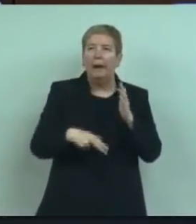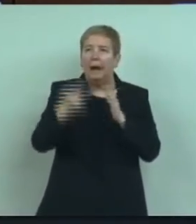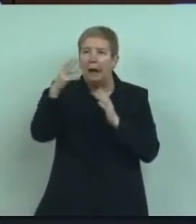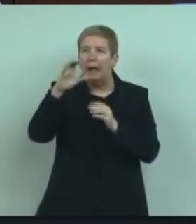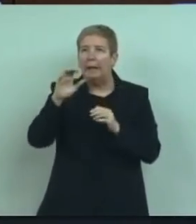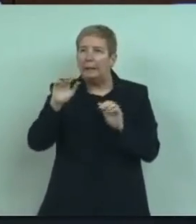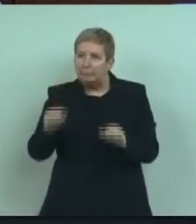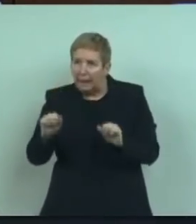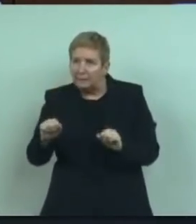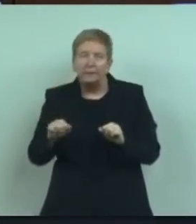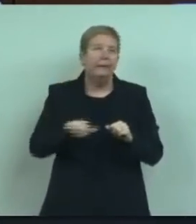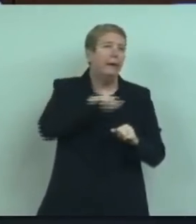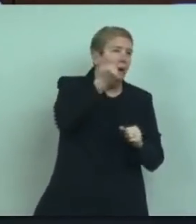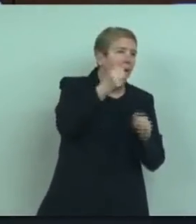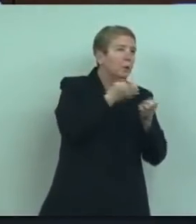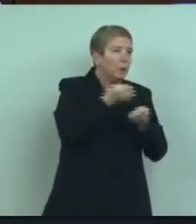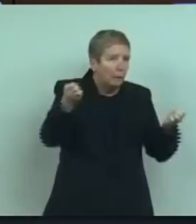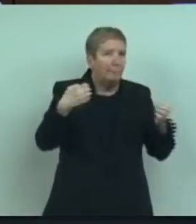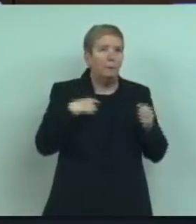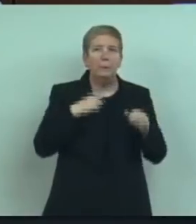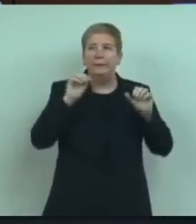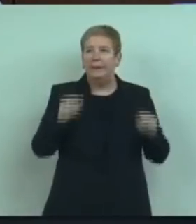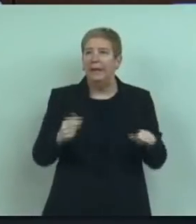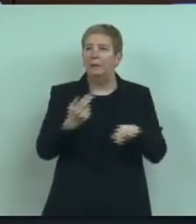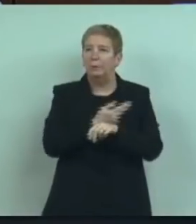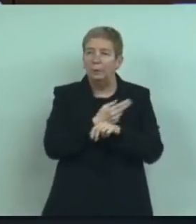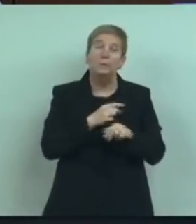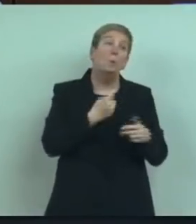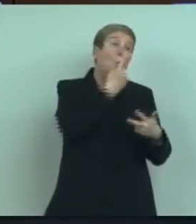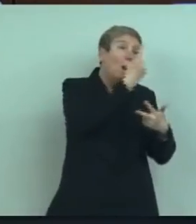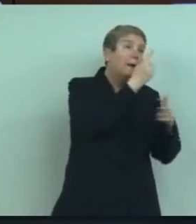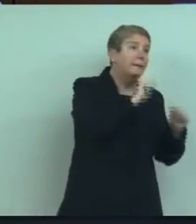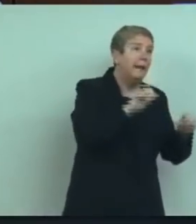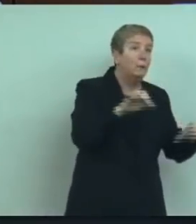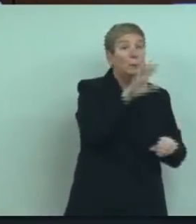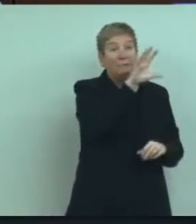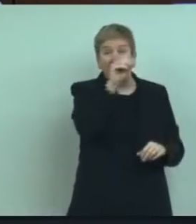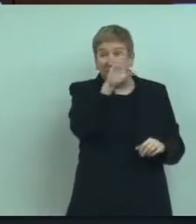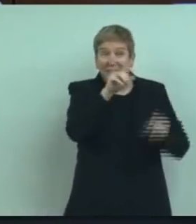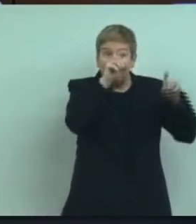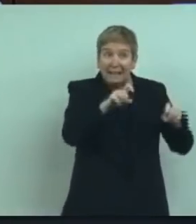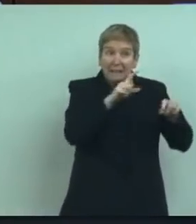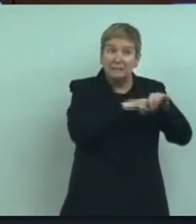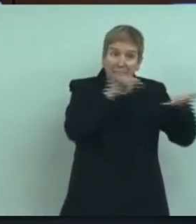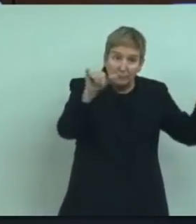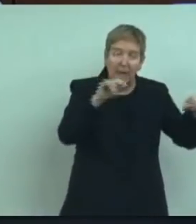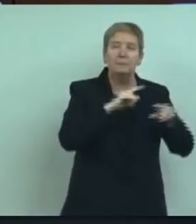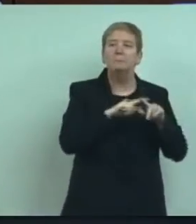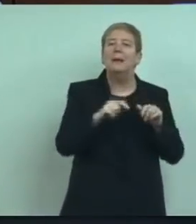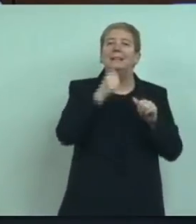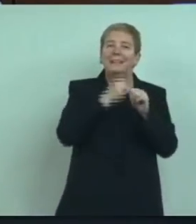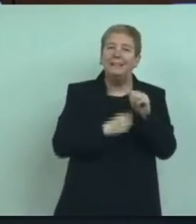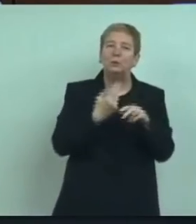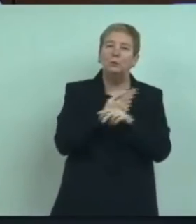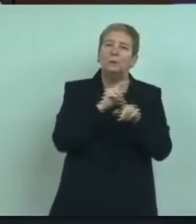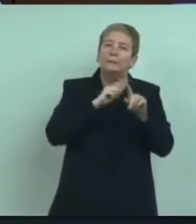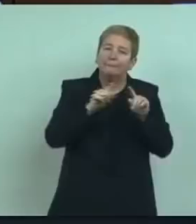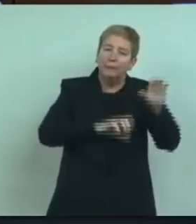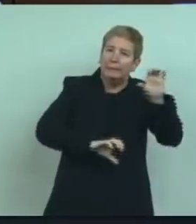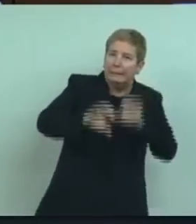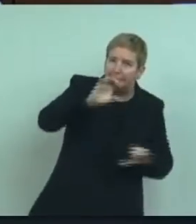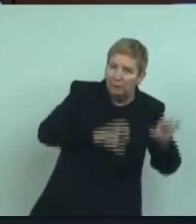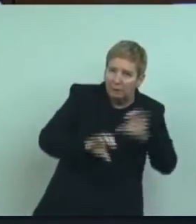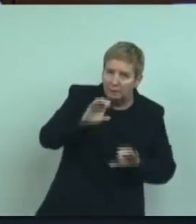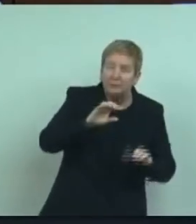of laboratory equipment that can do 1 to 50 samples at a time, but each of them use different reagents, and so you have